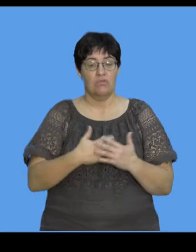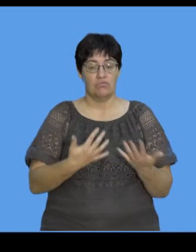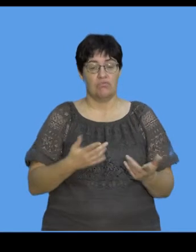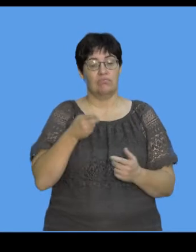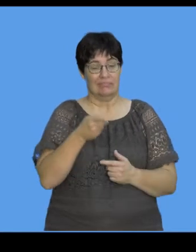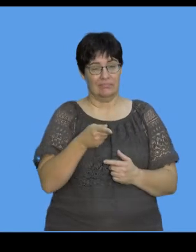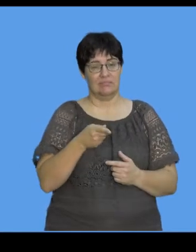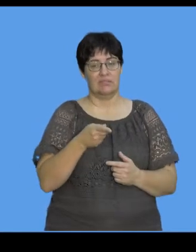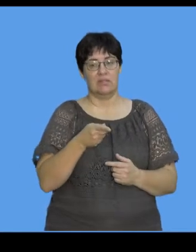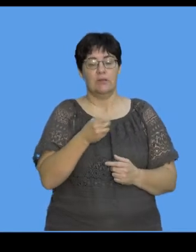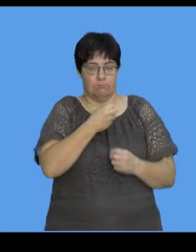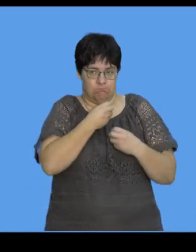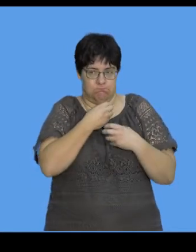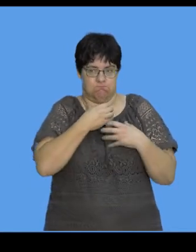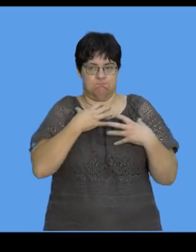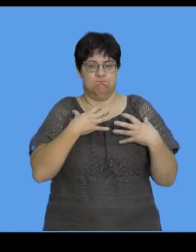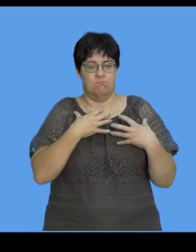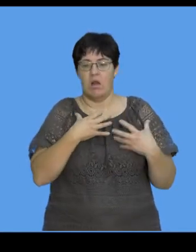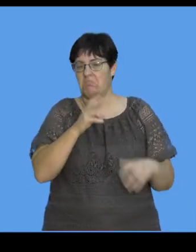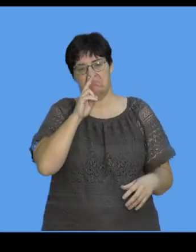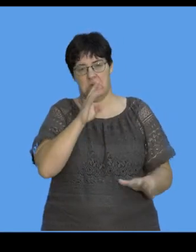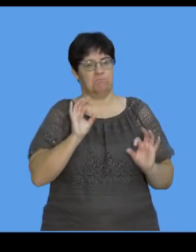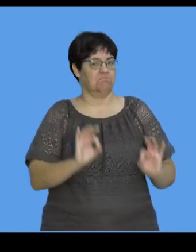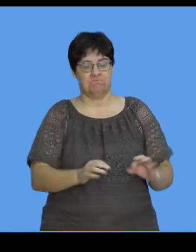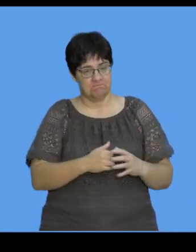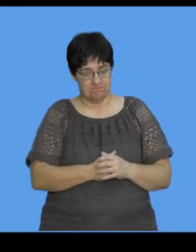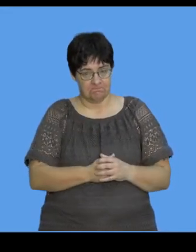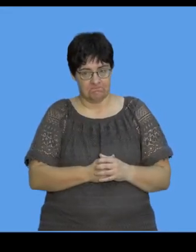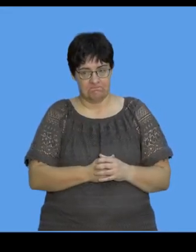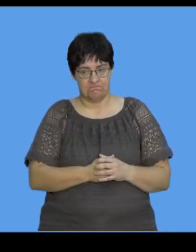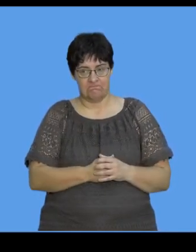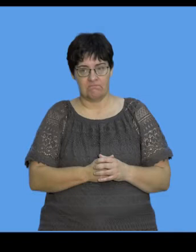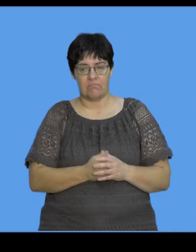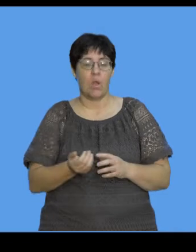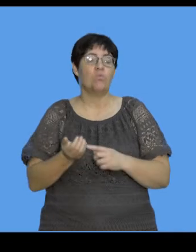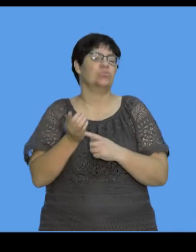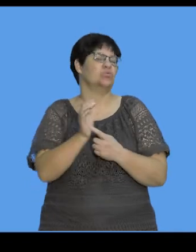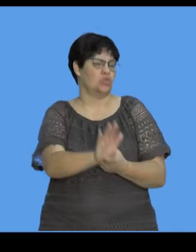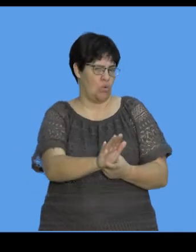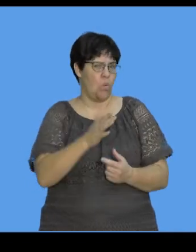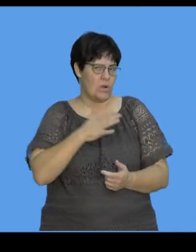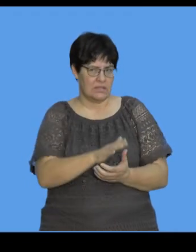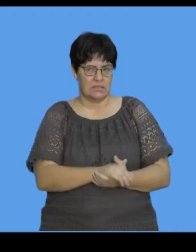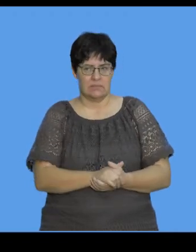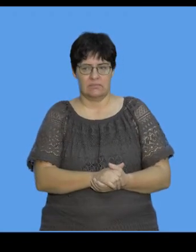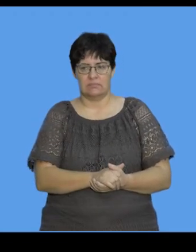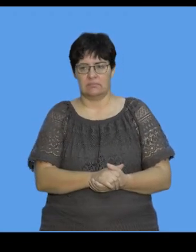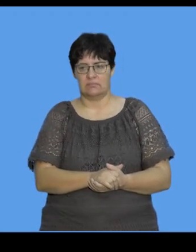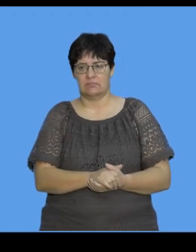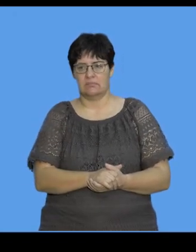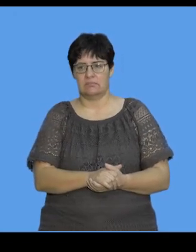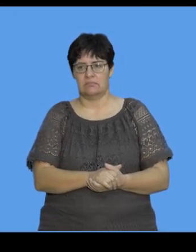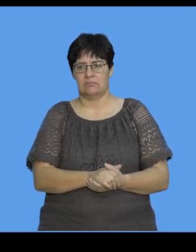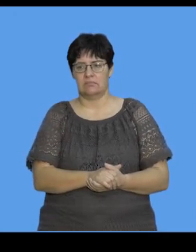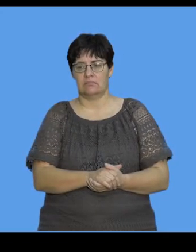it swells up and it doesn't look very nice at all. But I want to show you something. Let me just go, sorry, next one